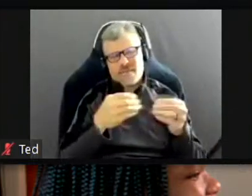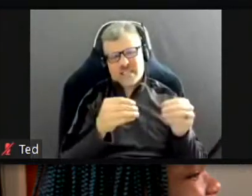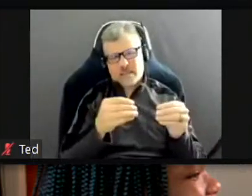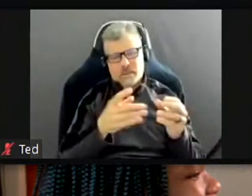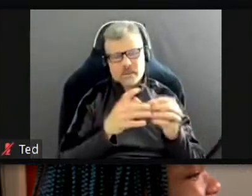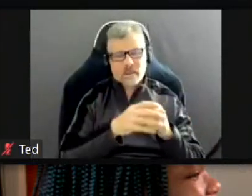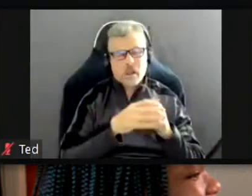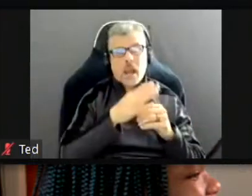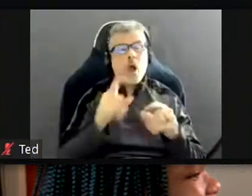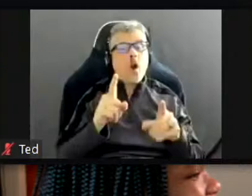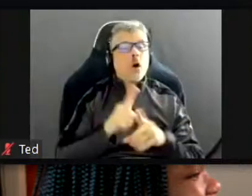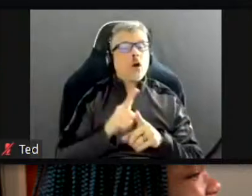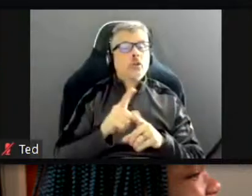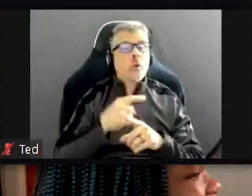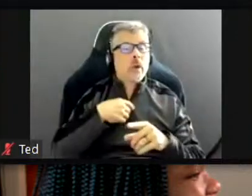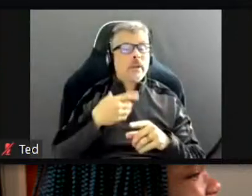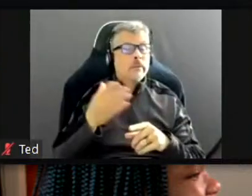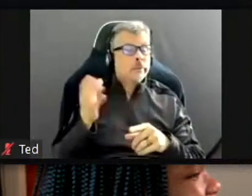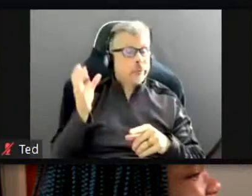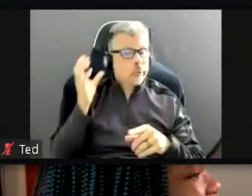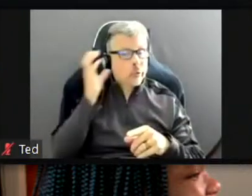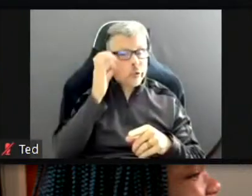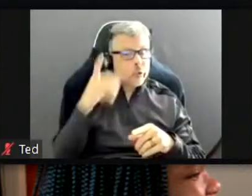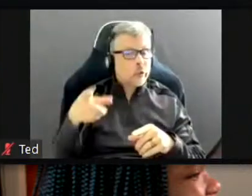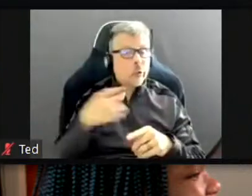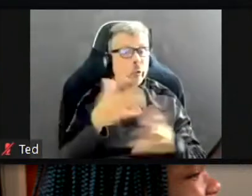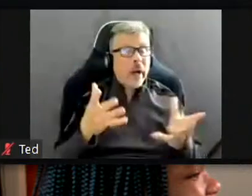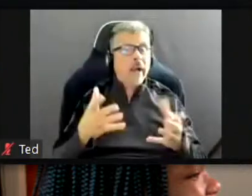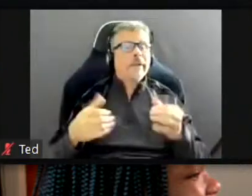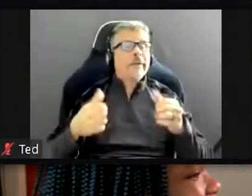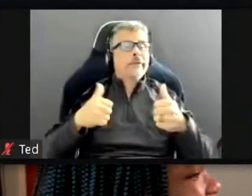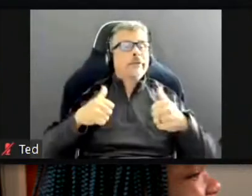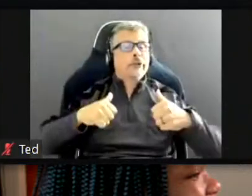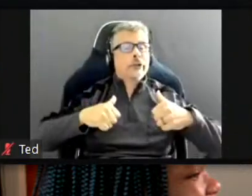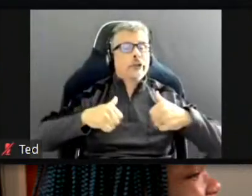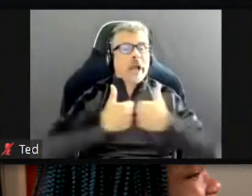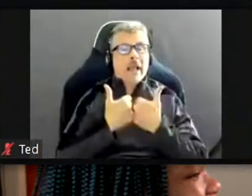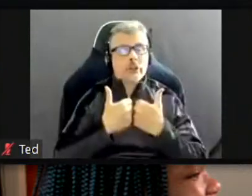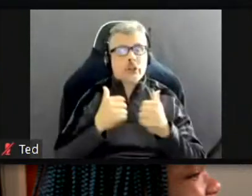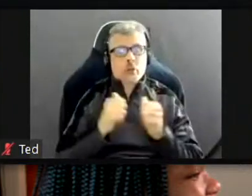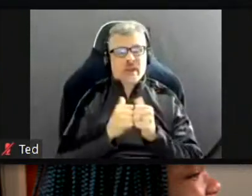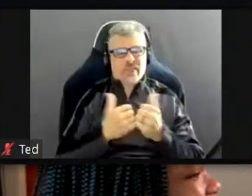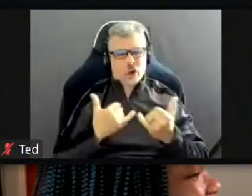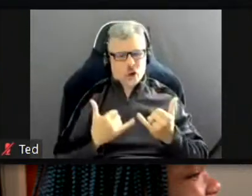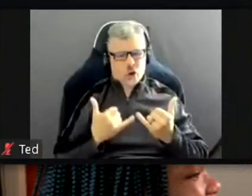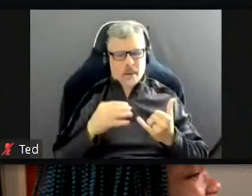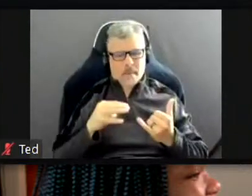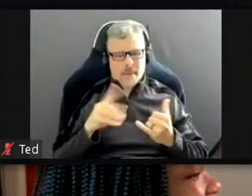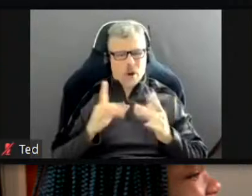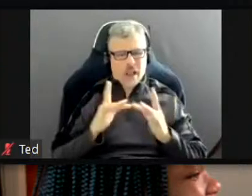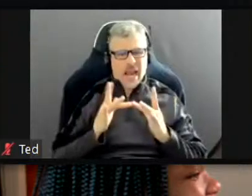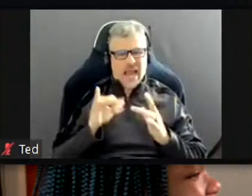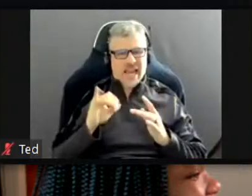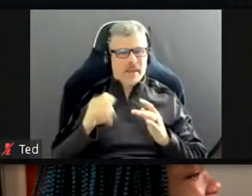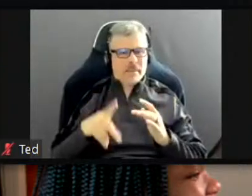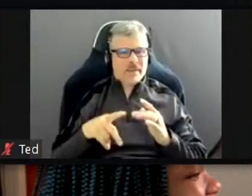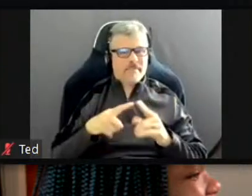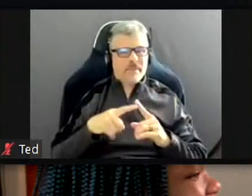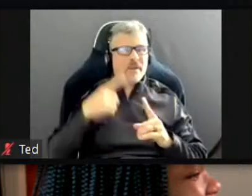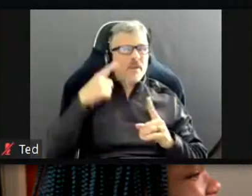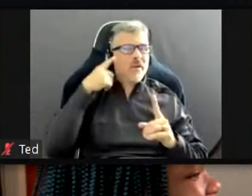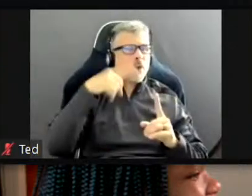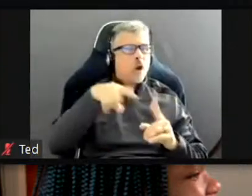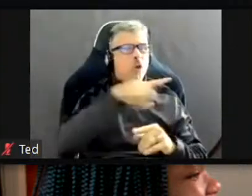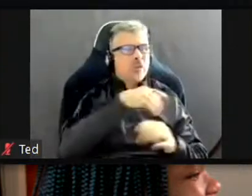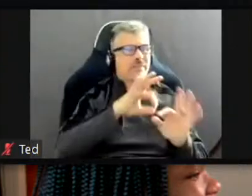feedback around the challenges with the current Maryland Online IEP for families that don't